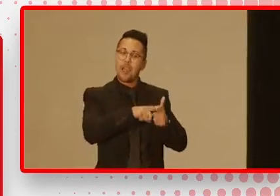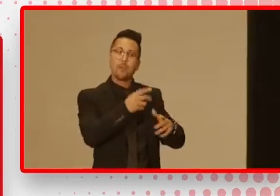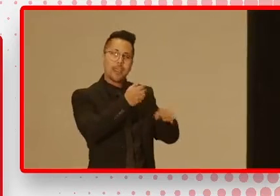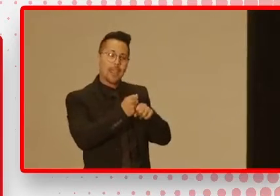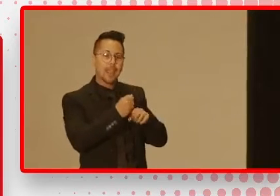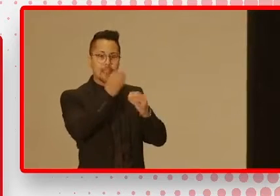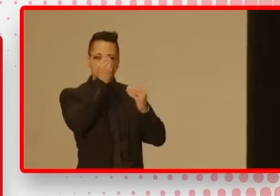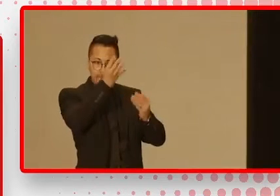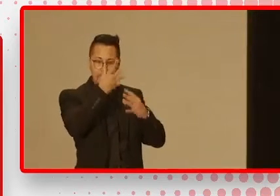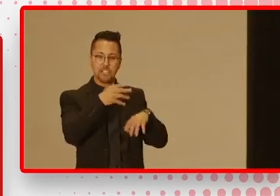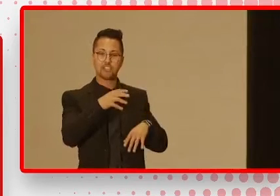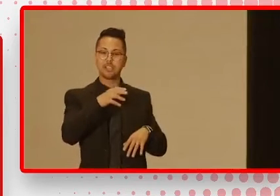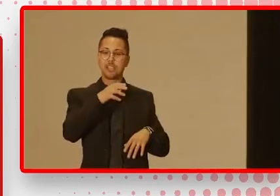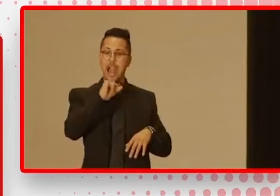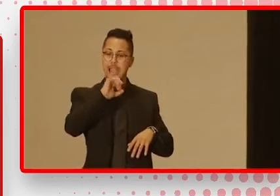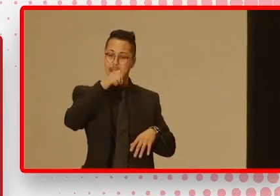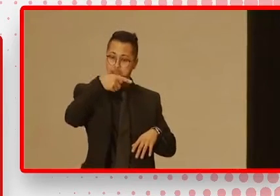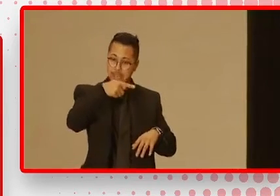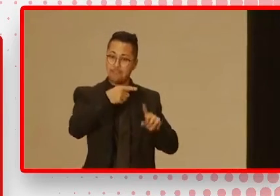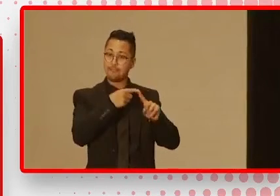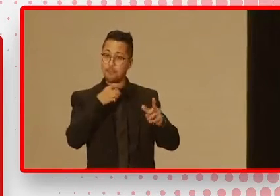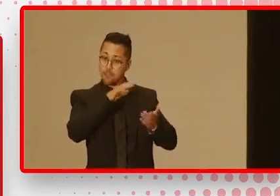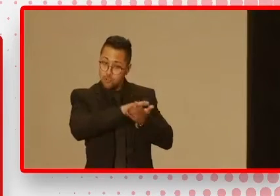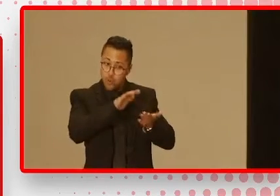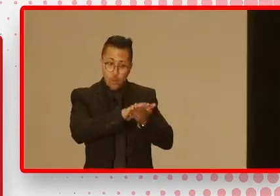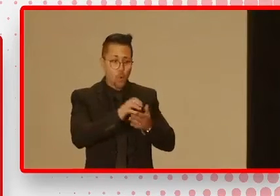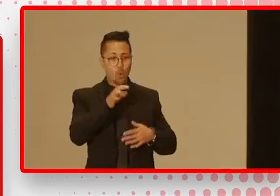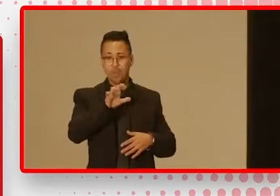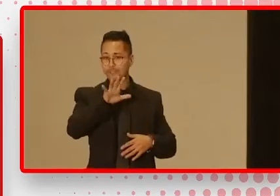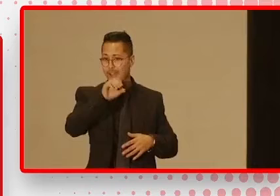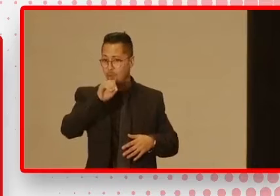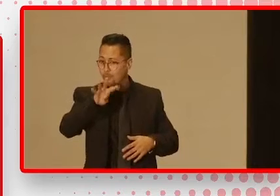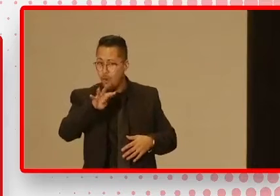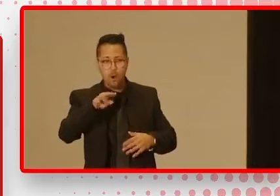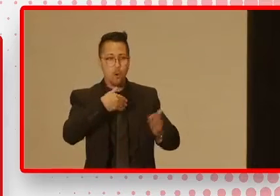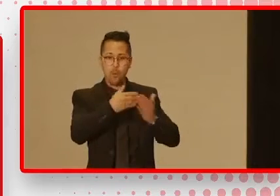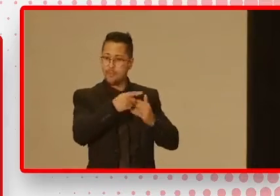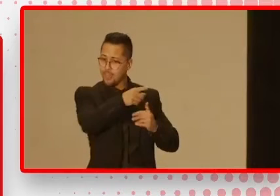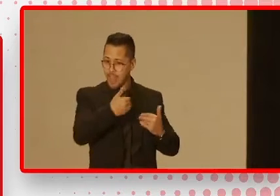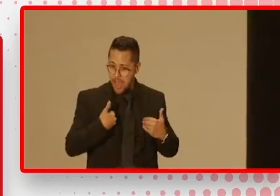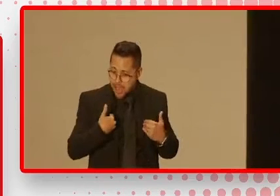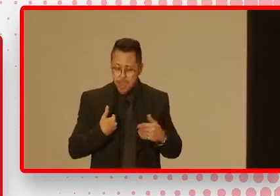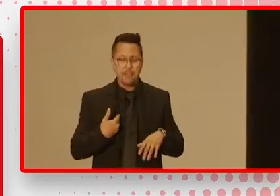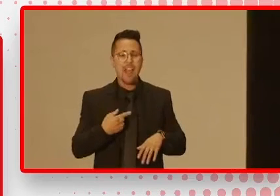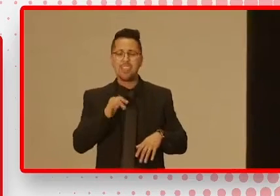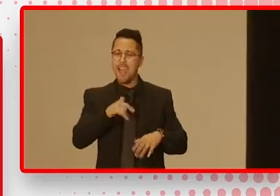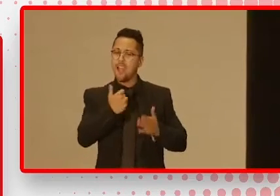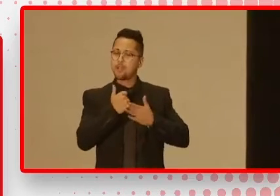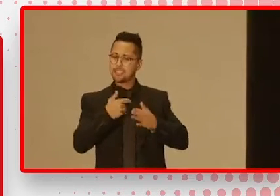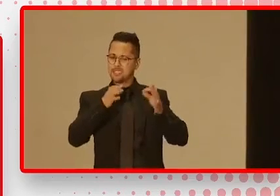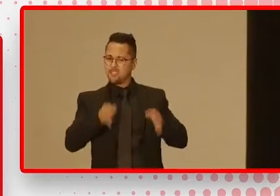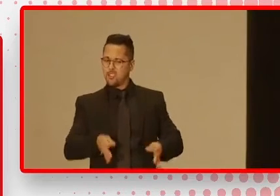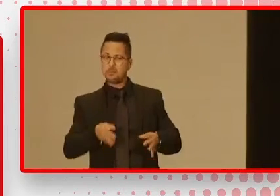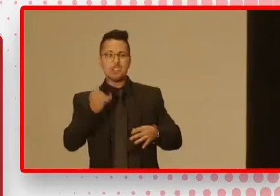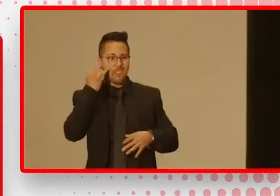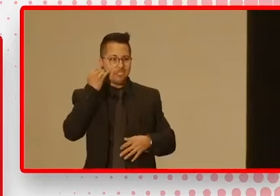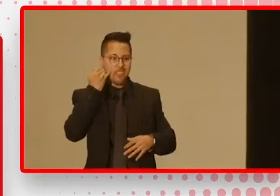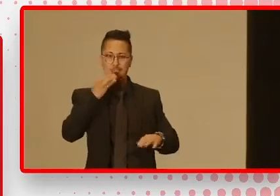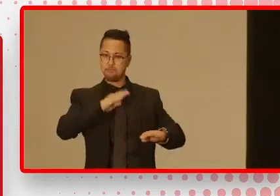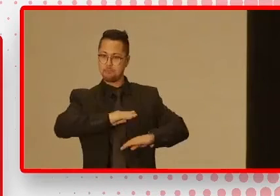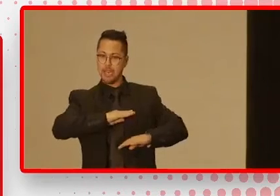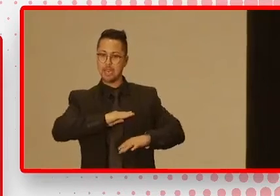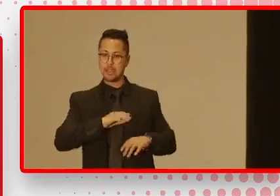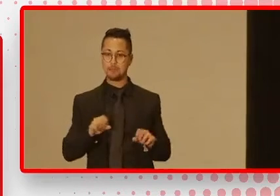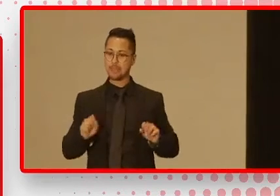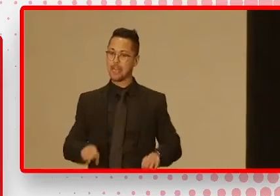the IPE or the IEP or the 504, whatever the individual's on. That helps us determine if they meet the potentially eligible